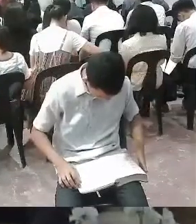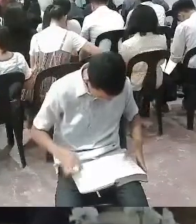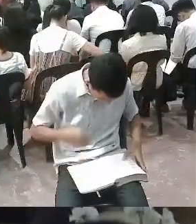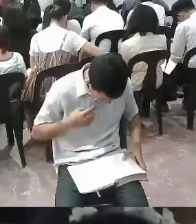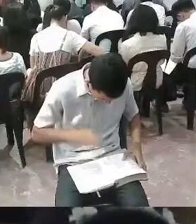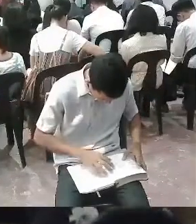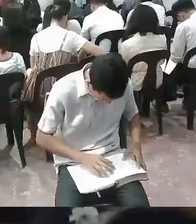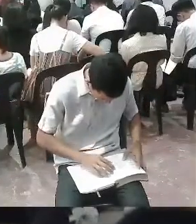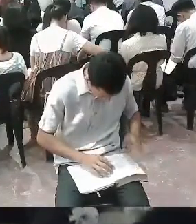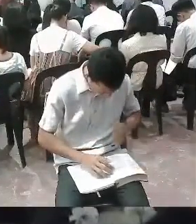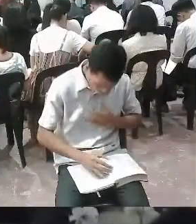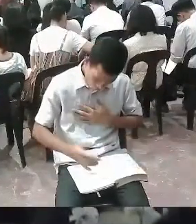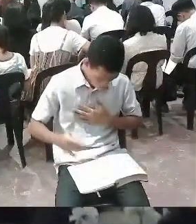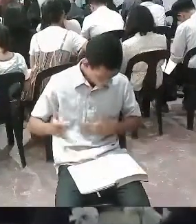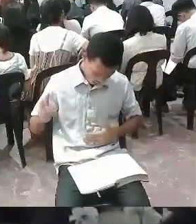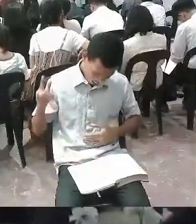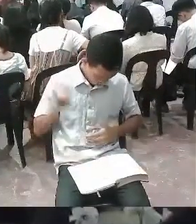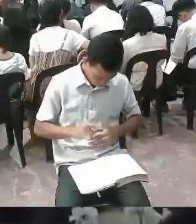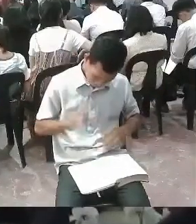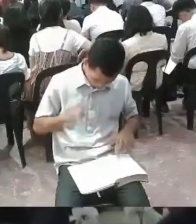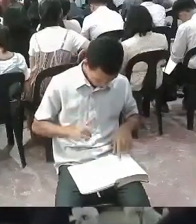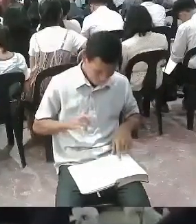21. Oh, I love this verse.